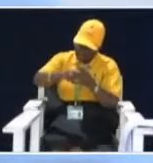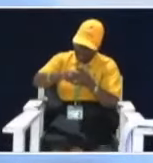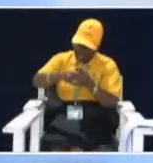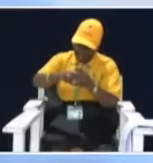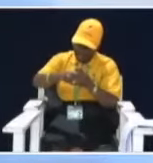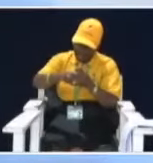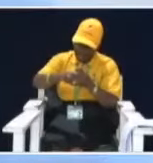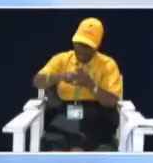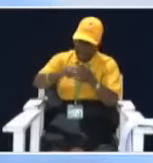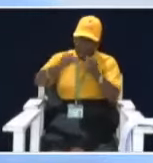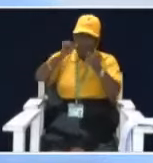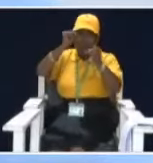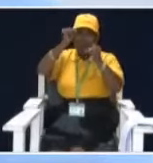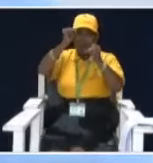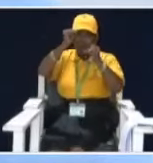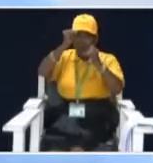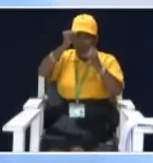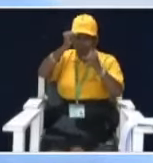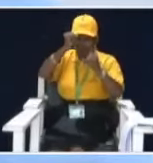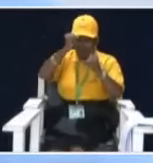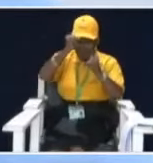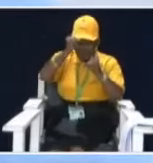Alpha,